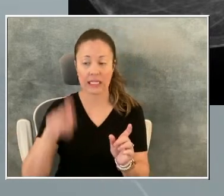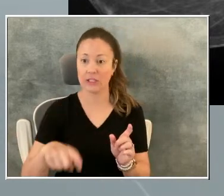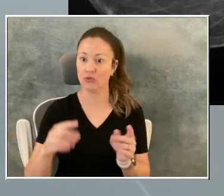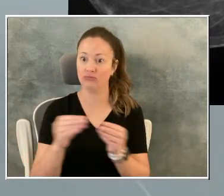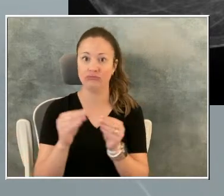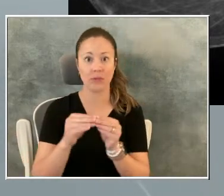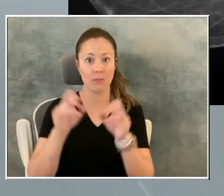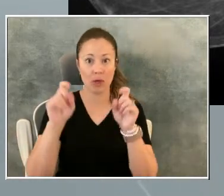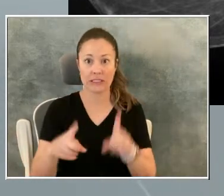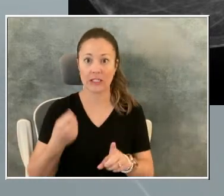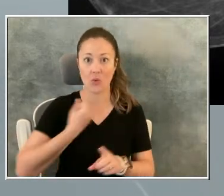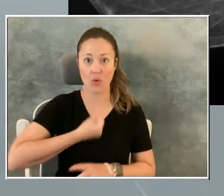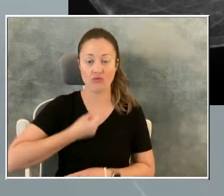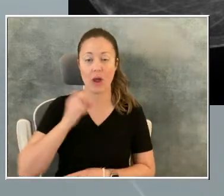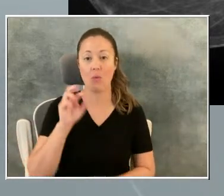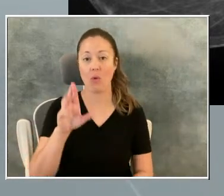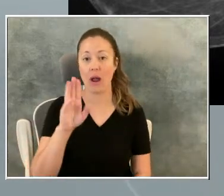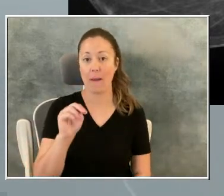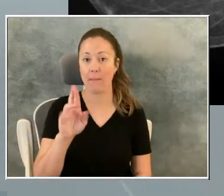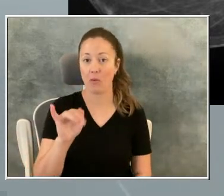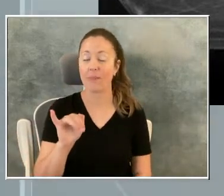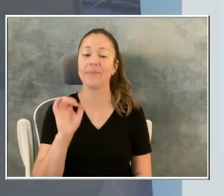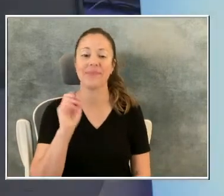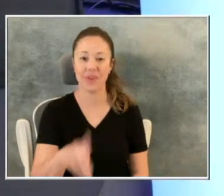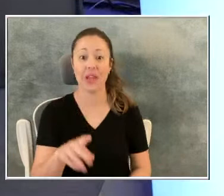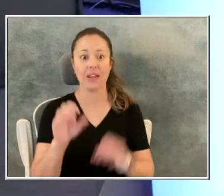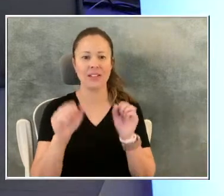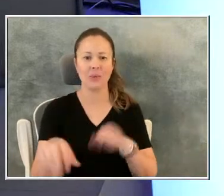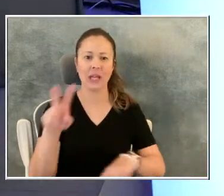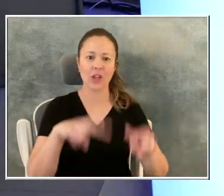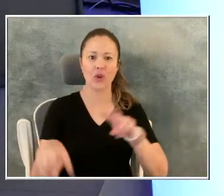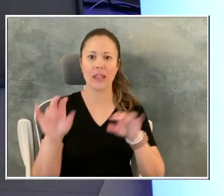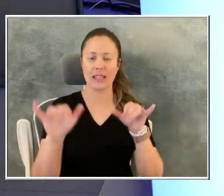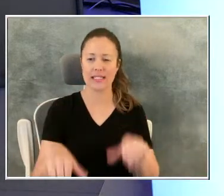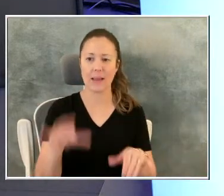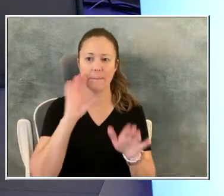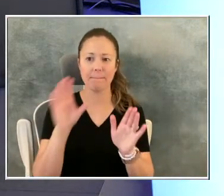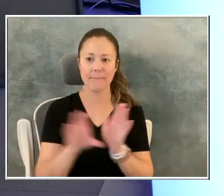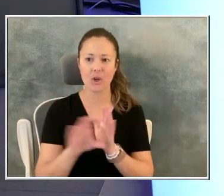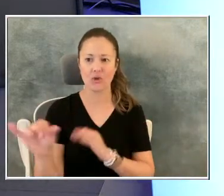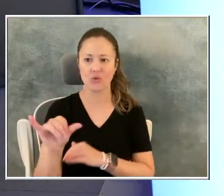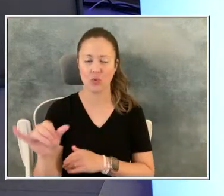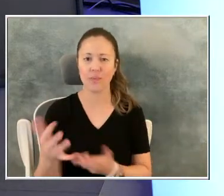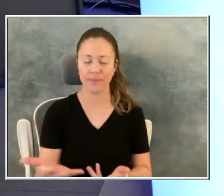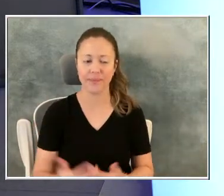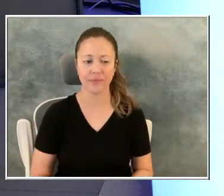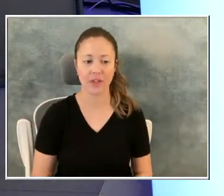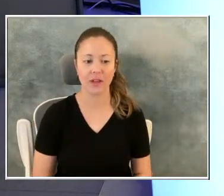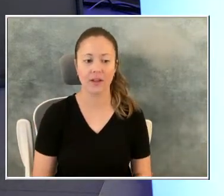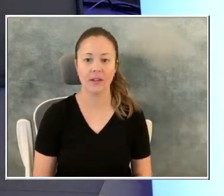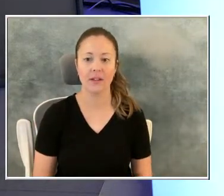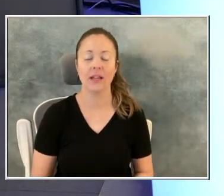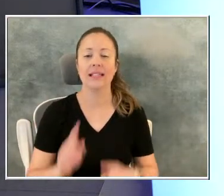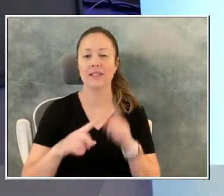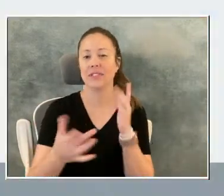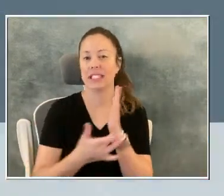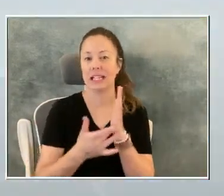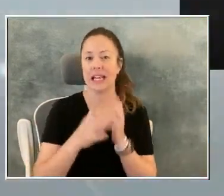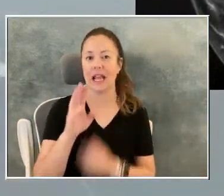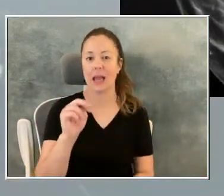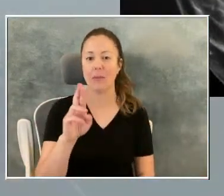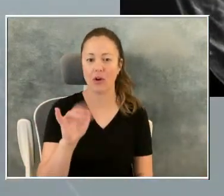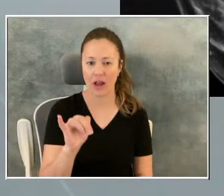ultrasound or an MRI. All right, so let's look at some of those same breasts, but different imaging techniques. We mentioned MRI. Let's look at that.